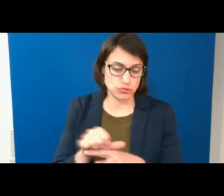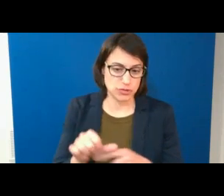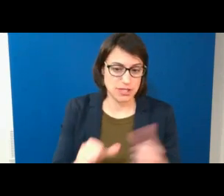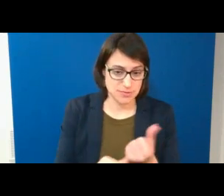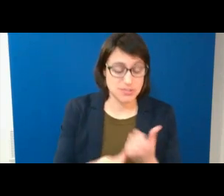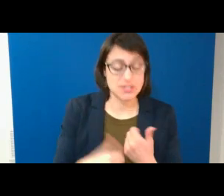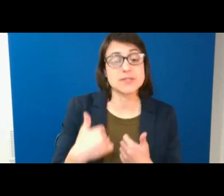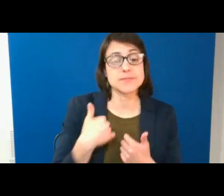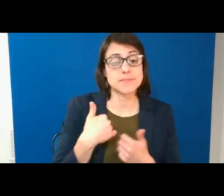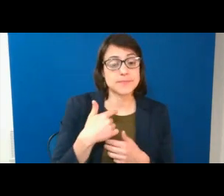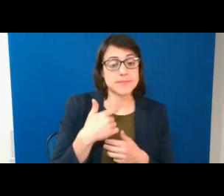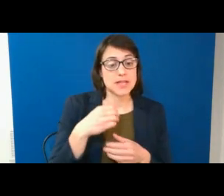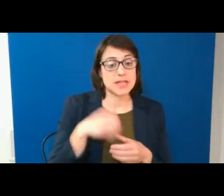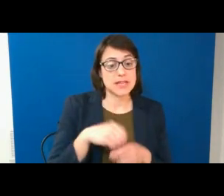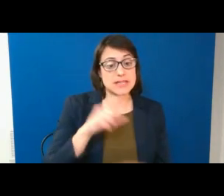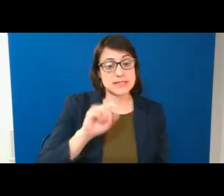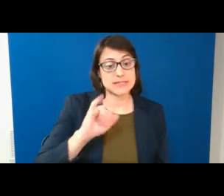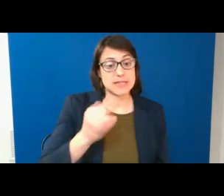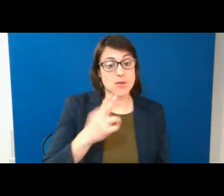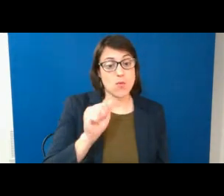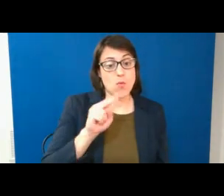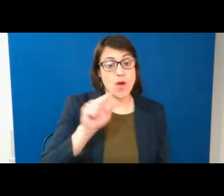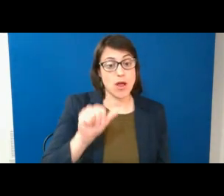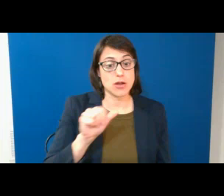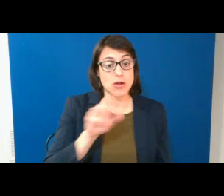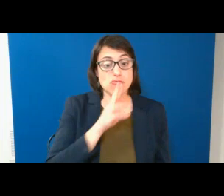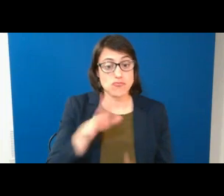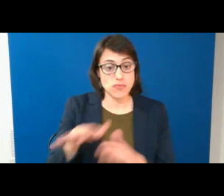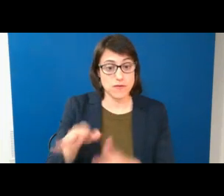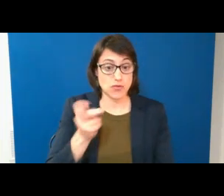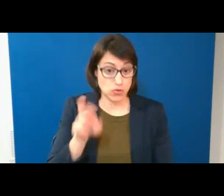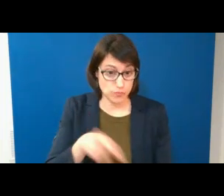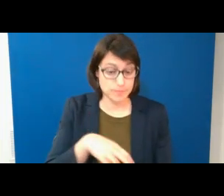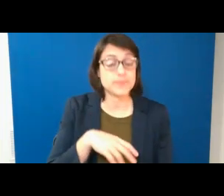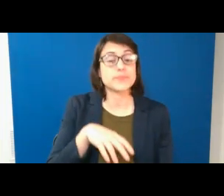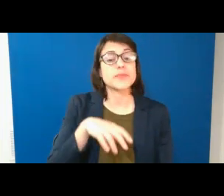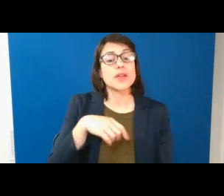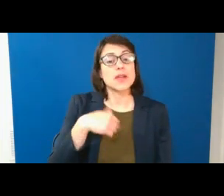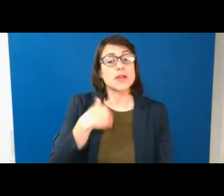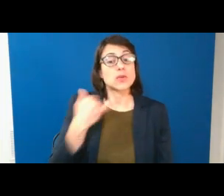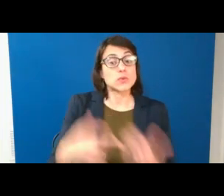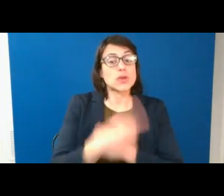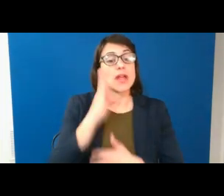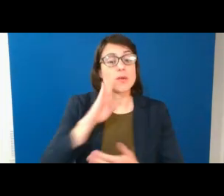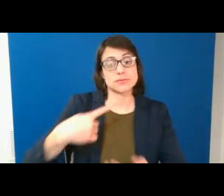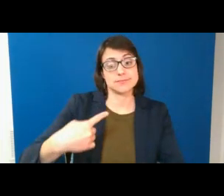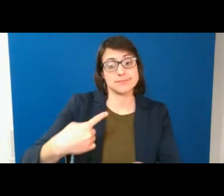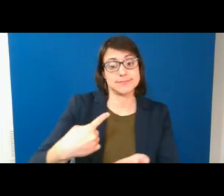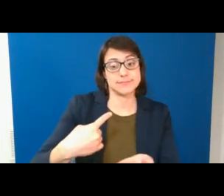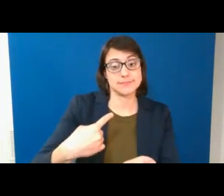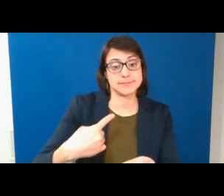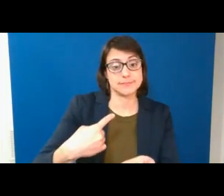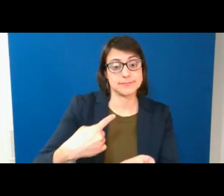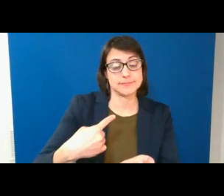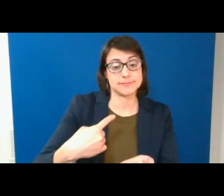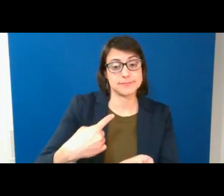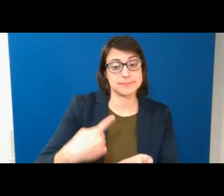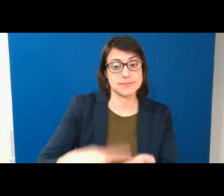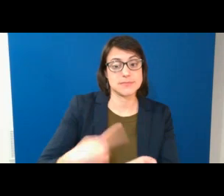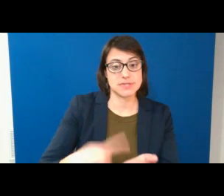I'll be talking about our cross-border coalition project between the Reserve and California Sea Grant. Next slide, please. So the